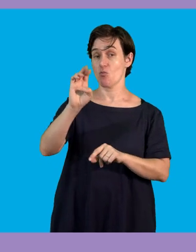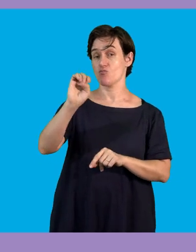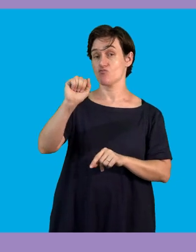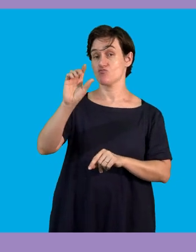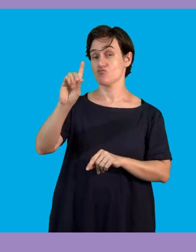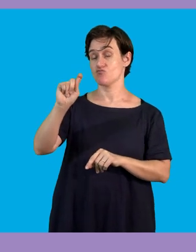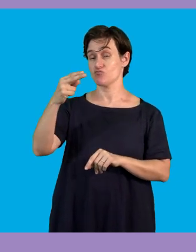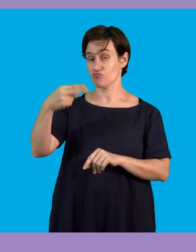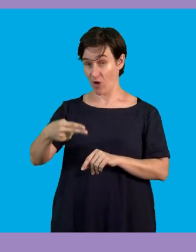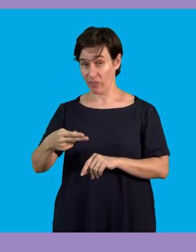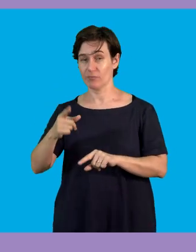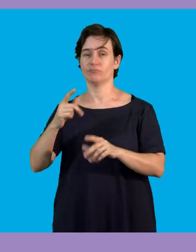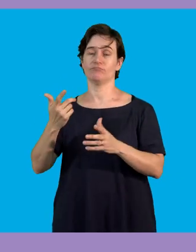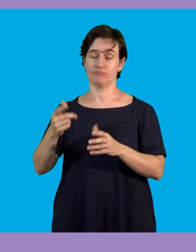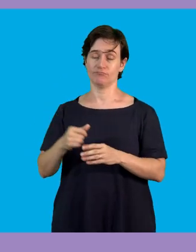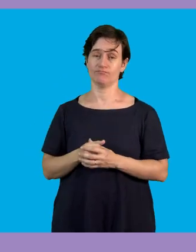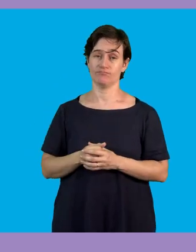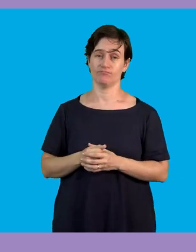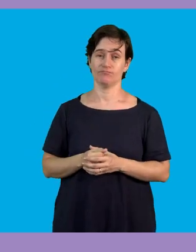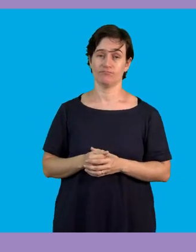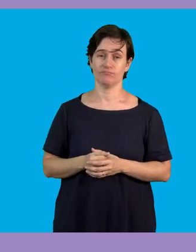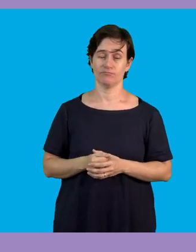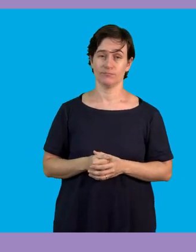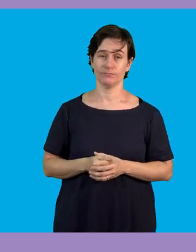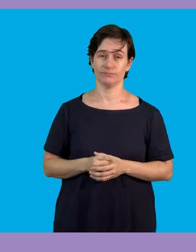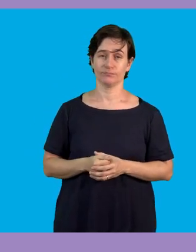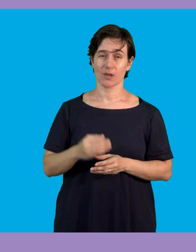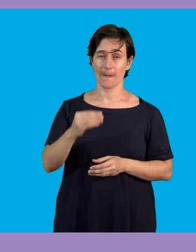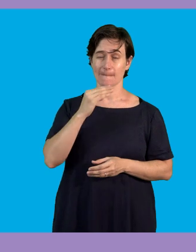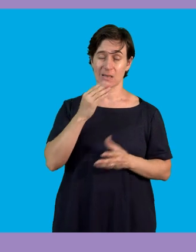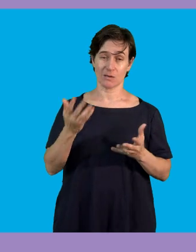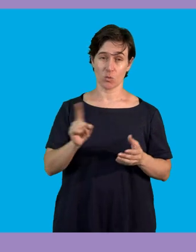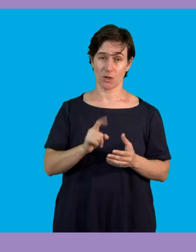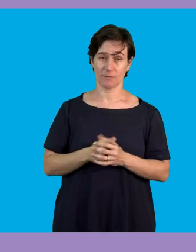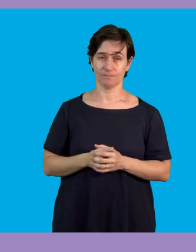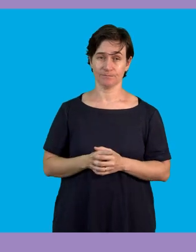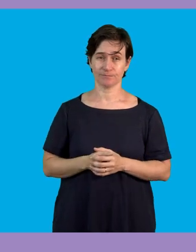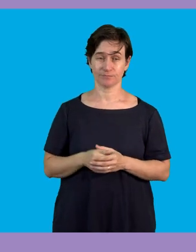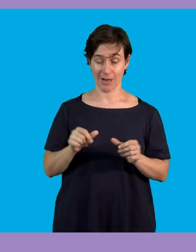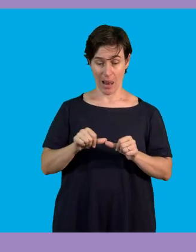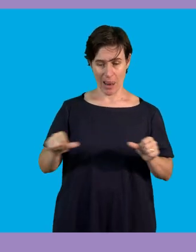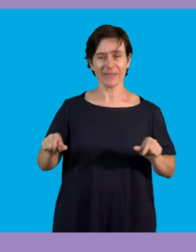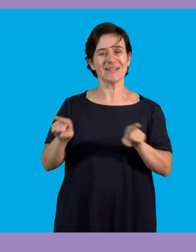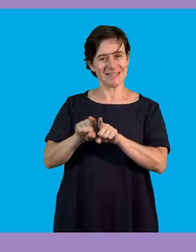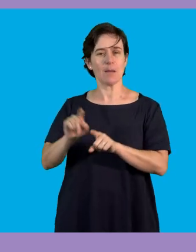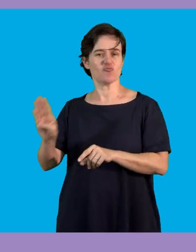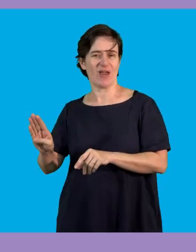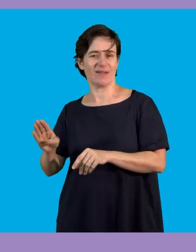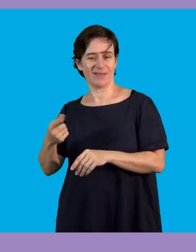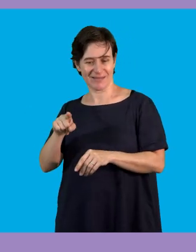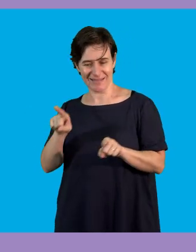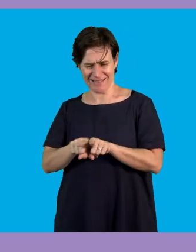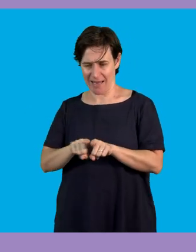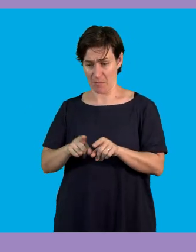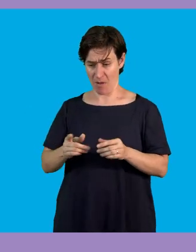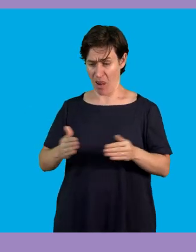breadth. And therefore, for a square, the length is the same as the breadth. So